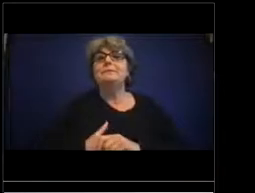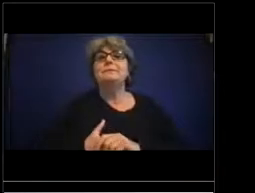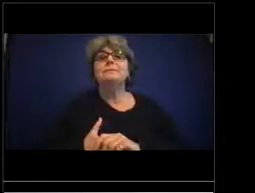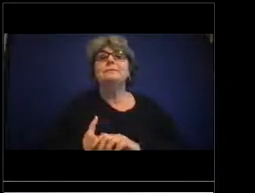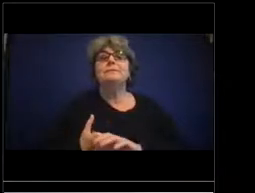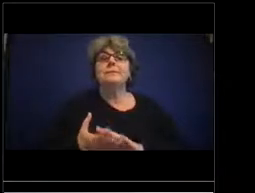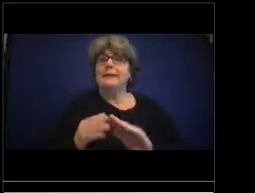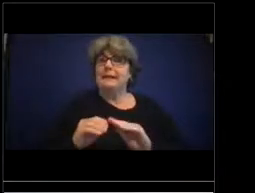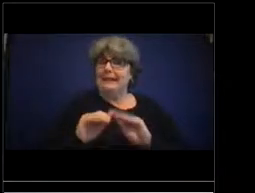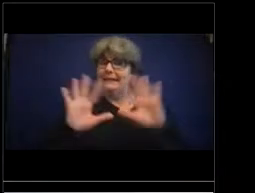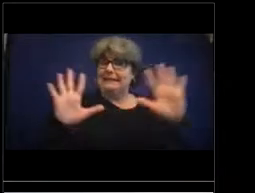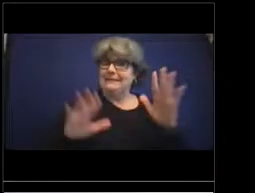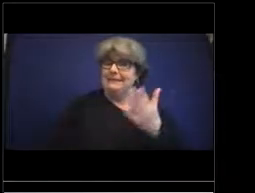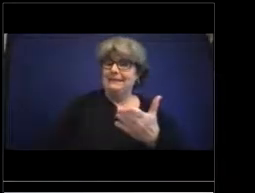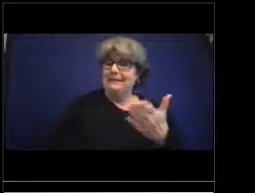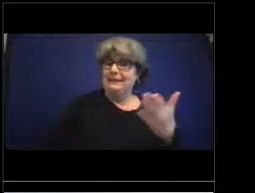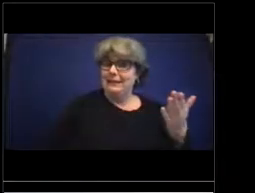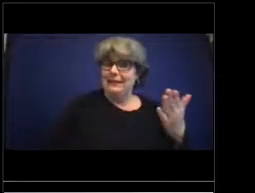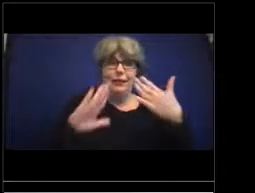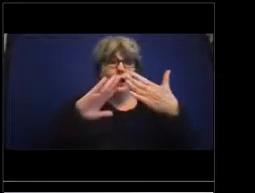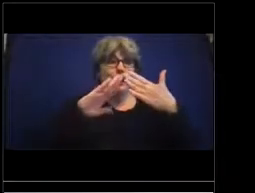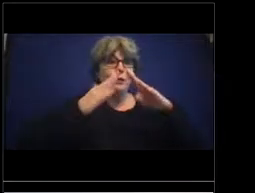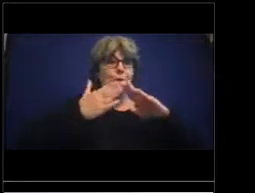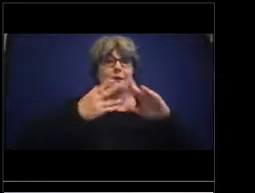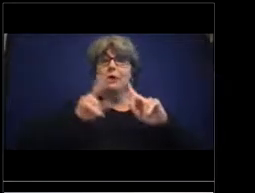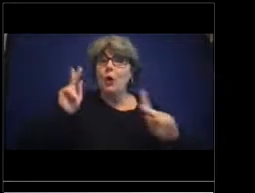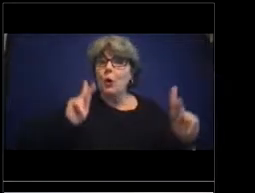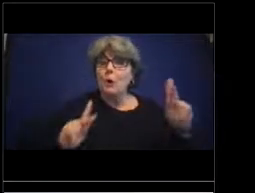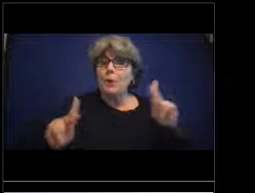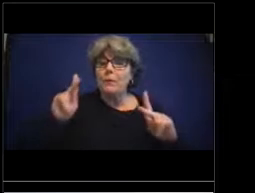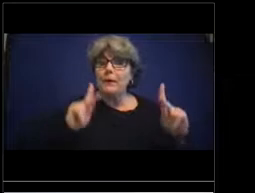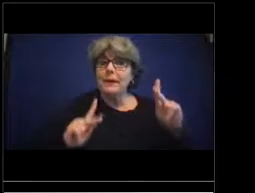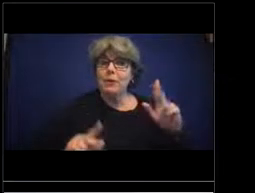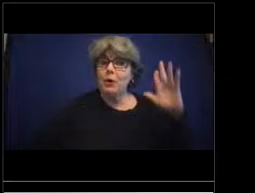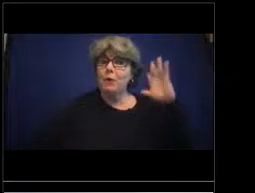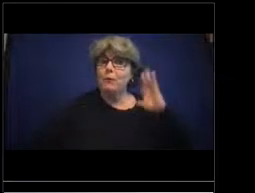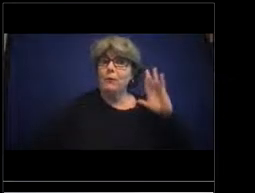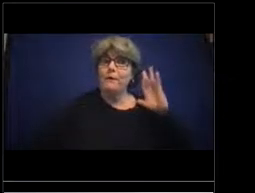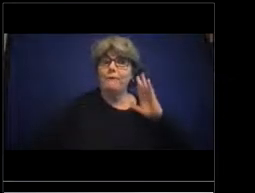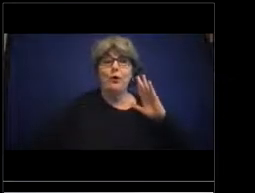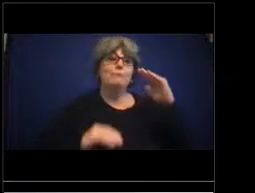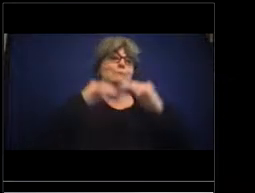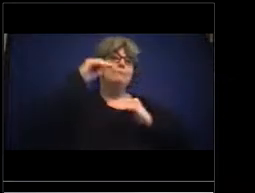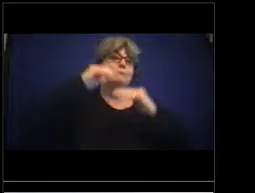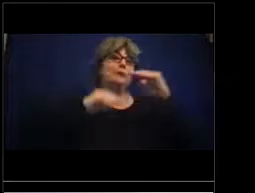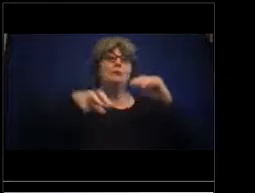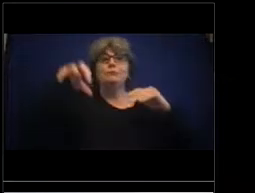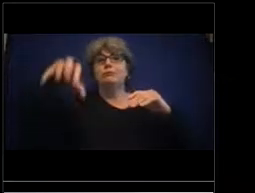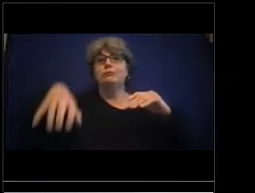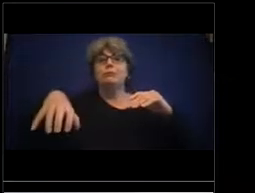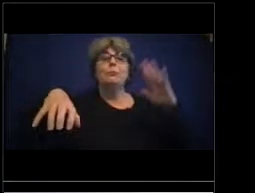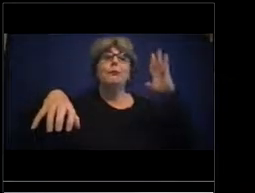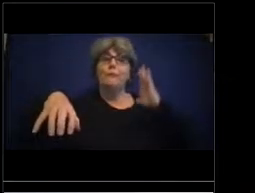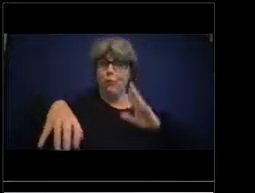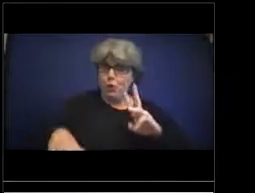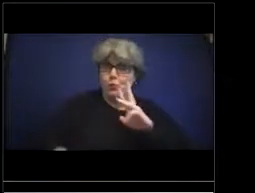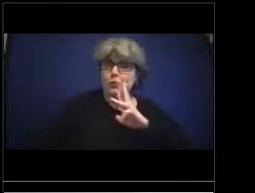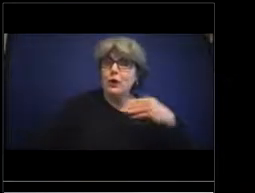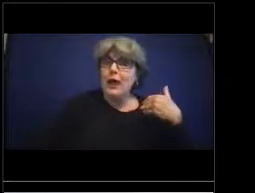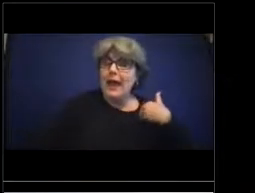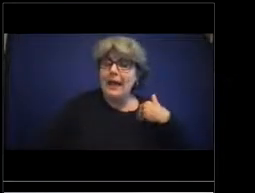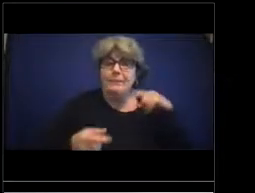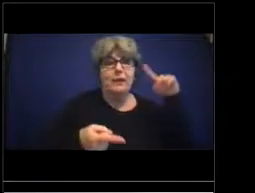clearly a community or, you know, people that had they put buildings in a place where there was water at one point, but it's just not